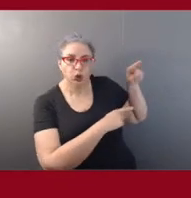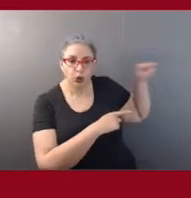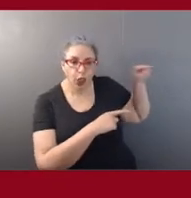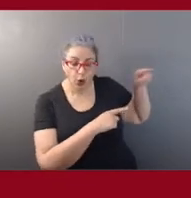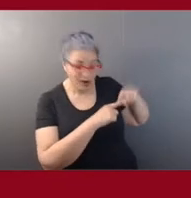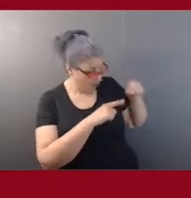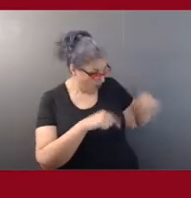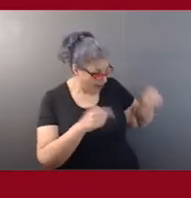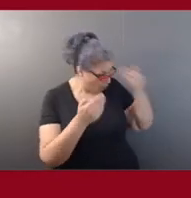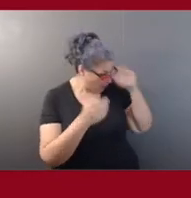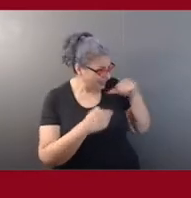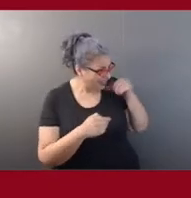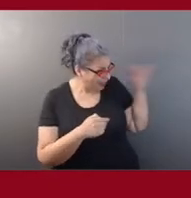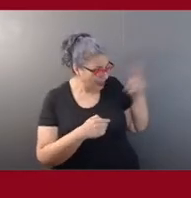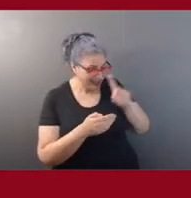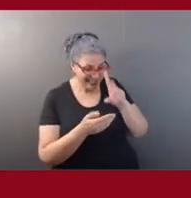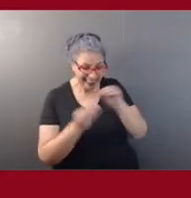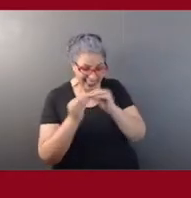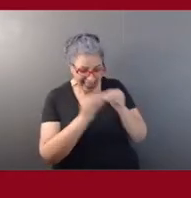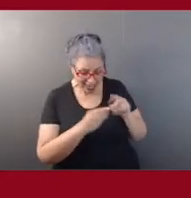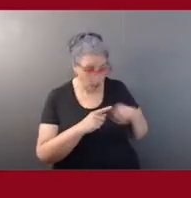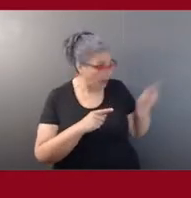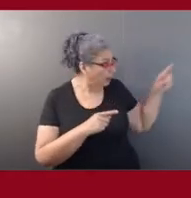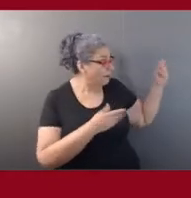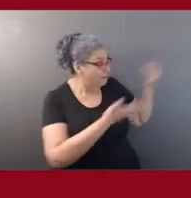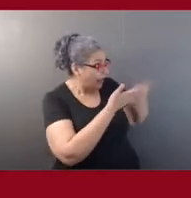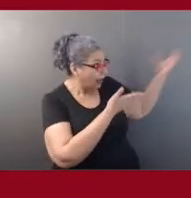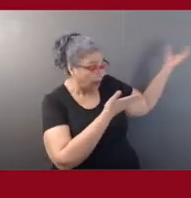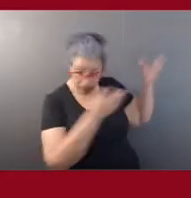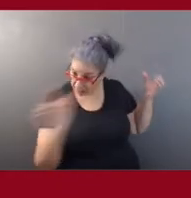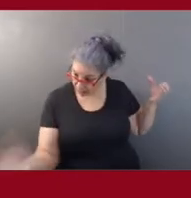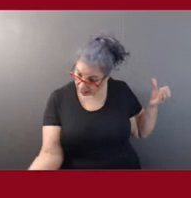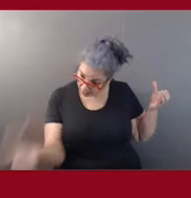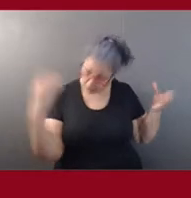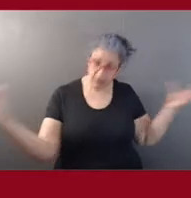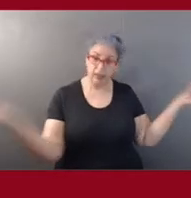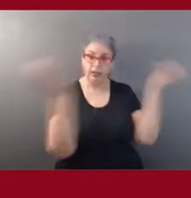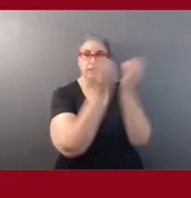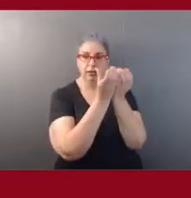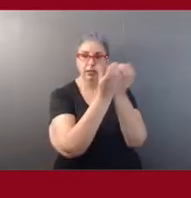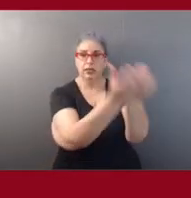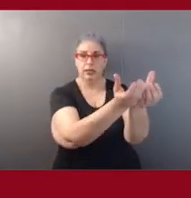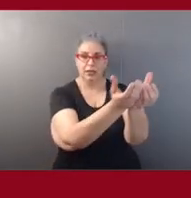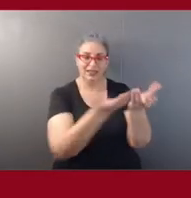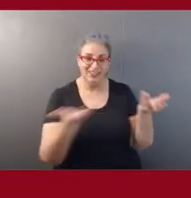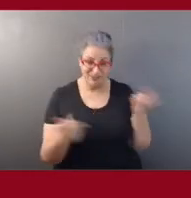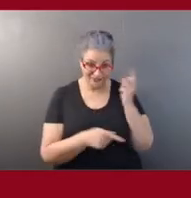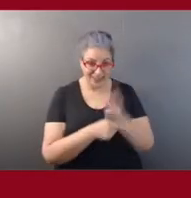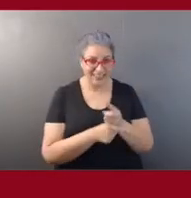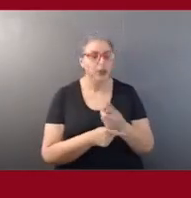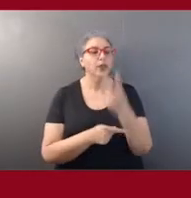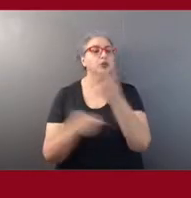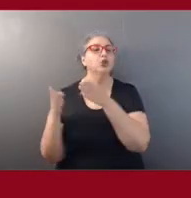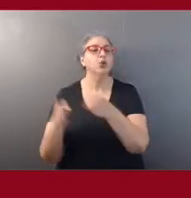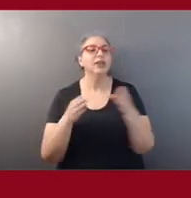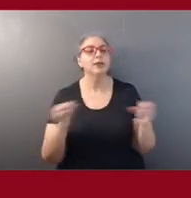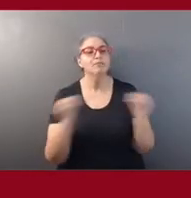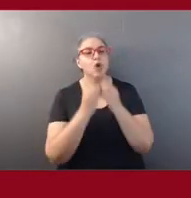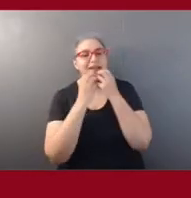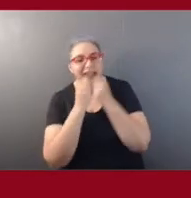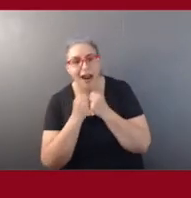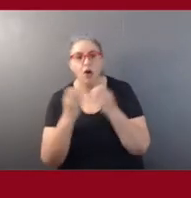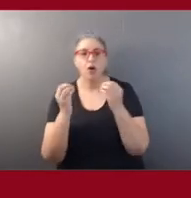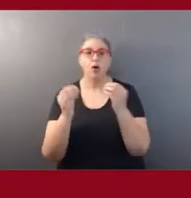because of the data, and go get these people who want to do this job and upskill them. So I think there's just two ways of bringing more care and consciousness to